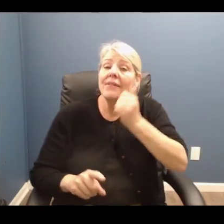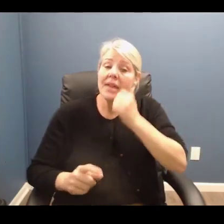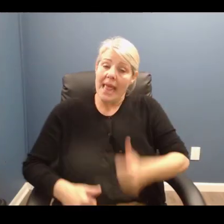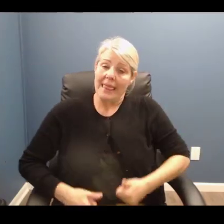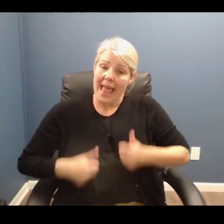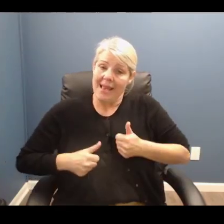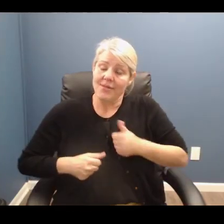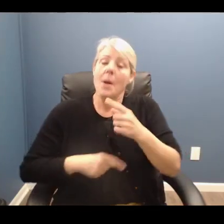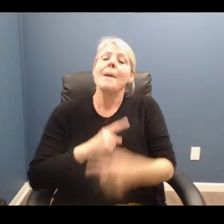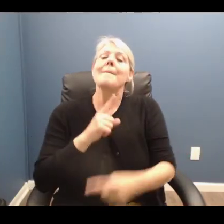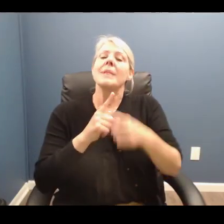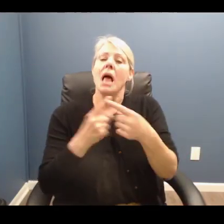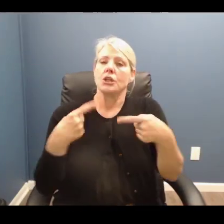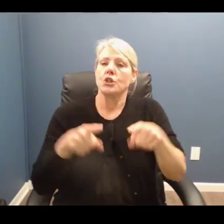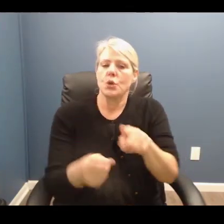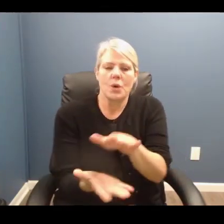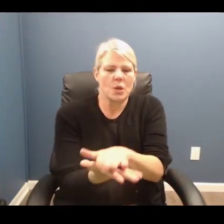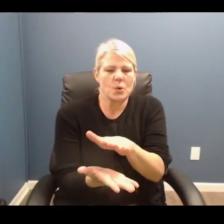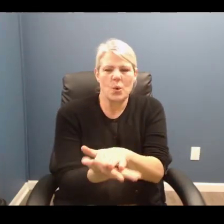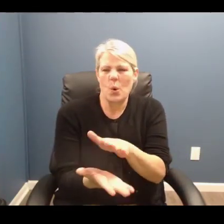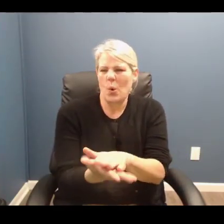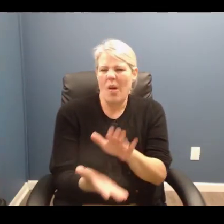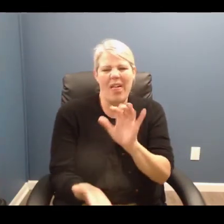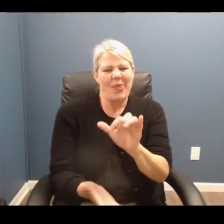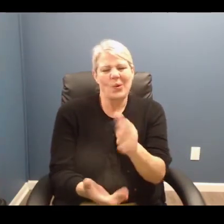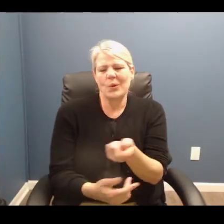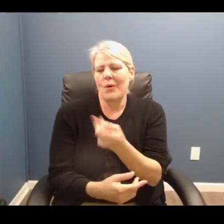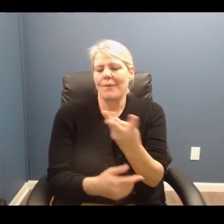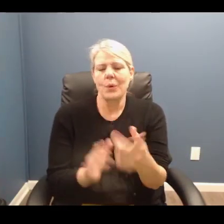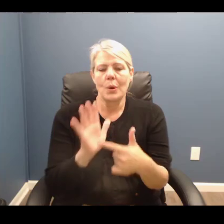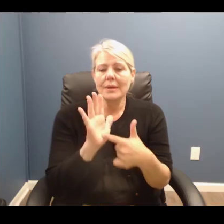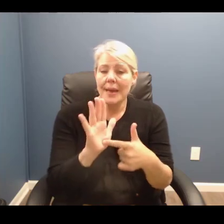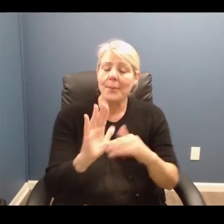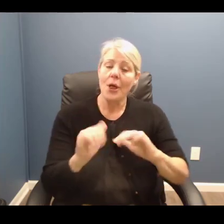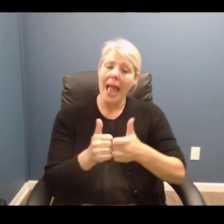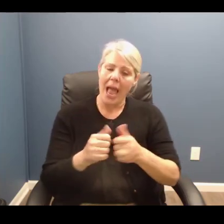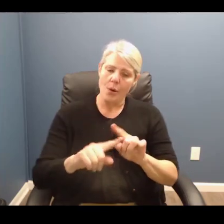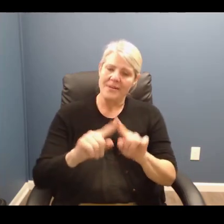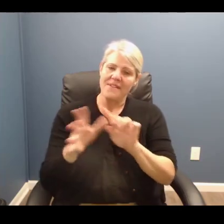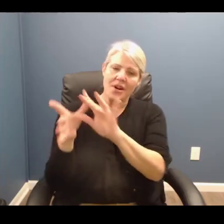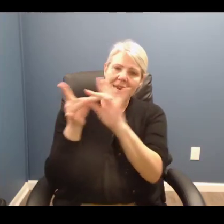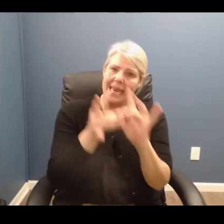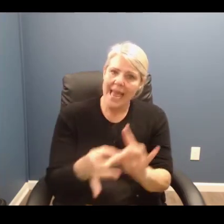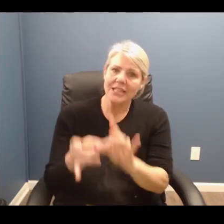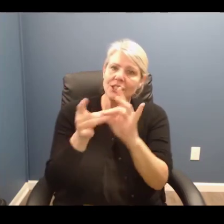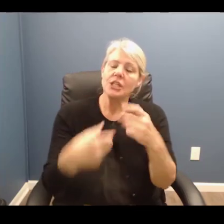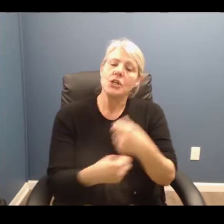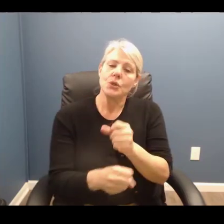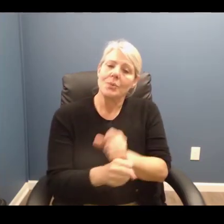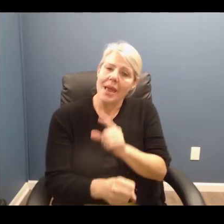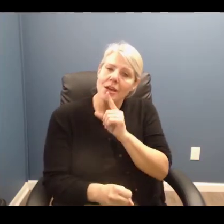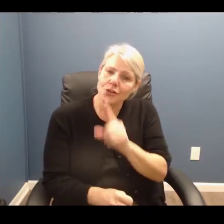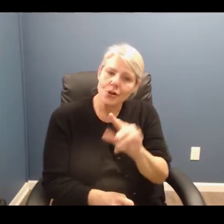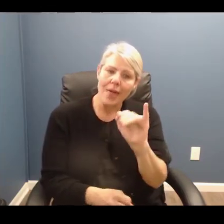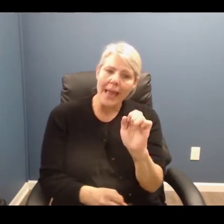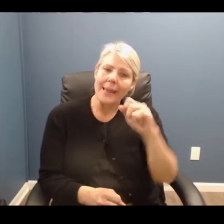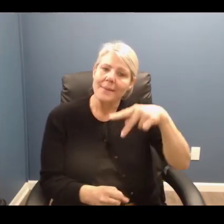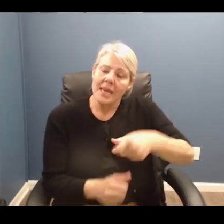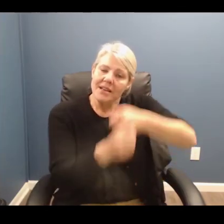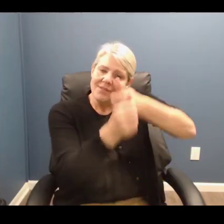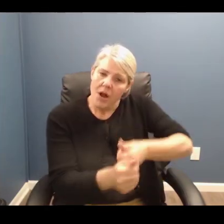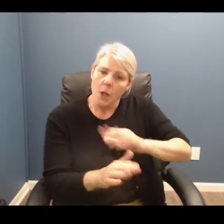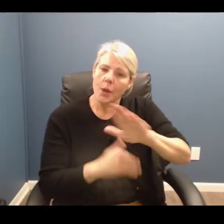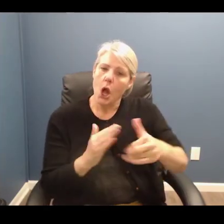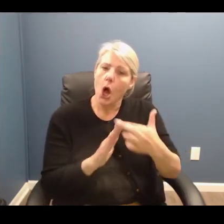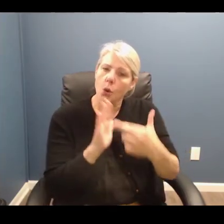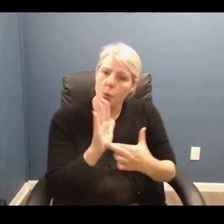life. Again, these are just a few examples of how those connections will be made to ensure the IEP is